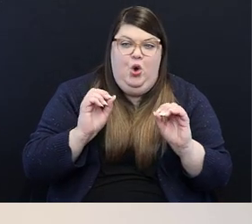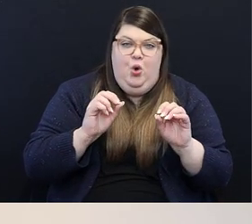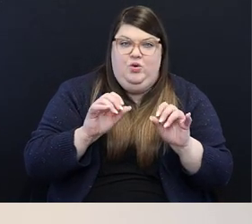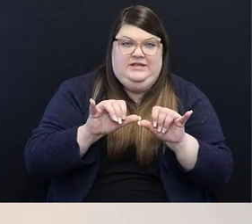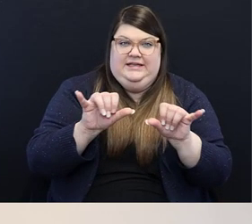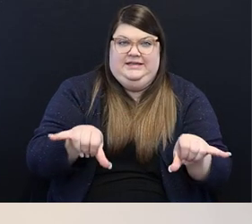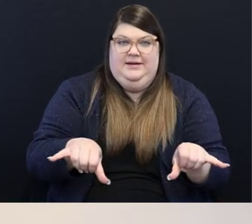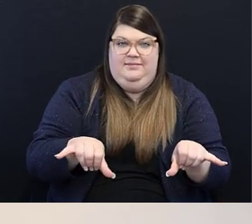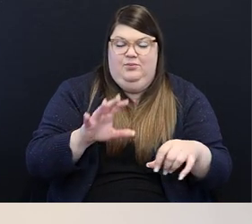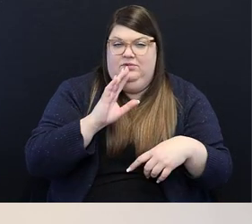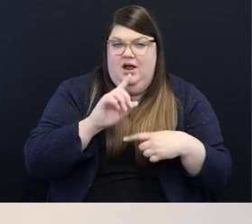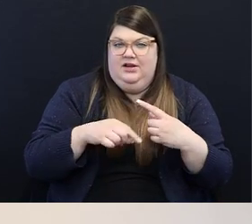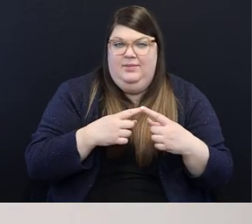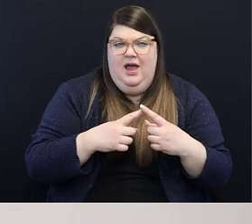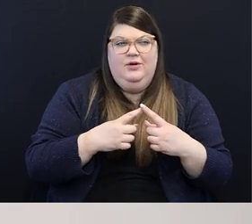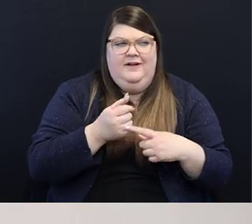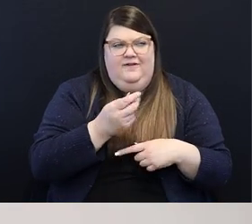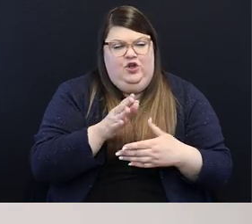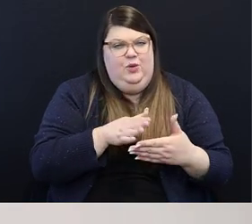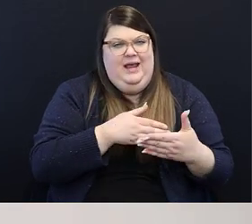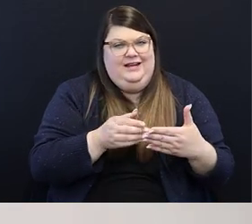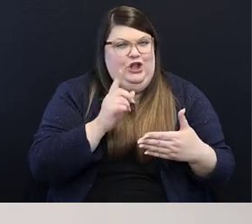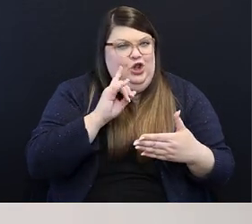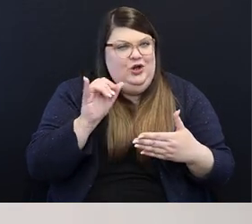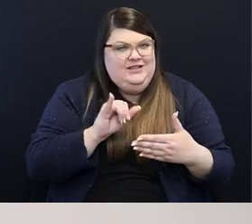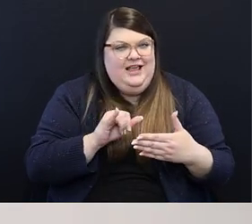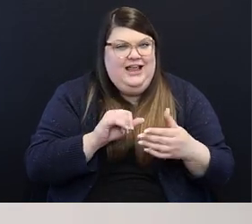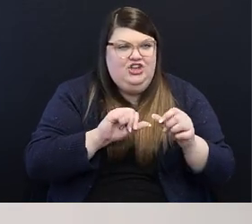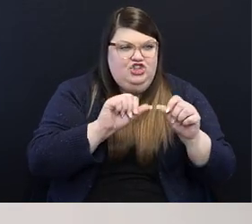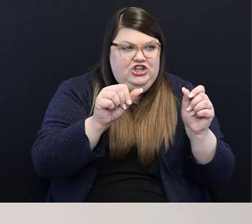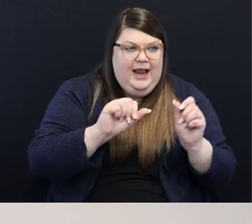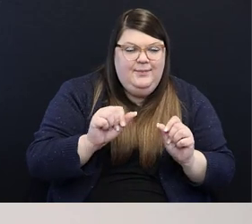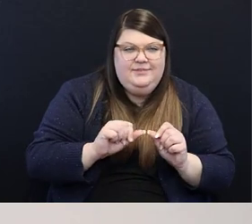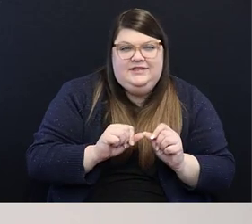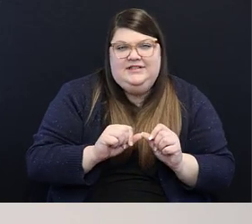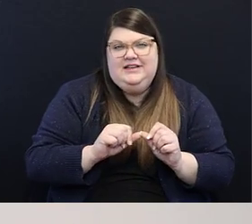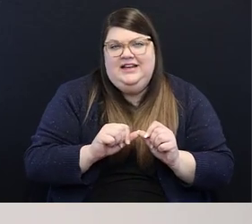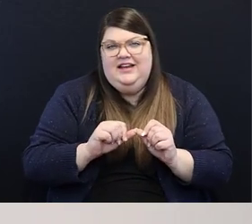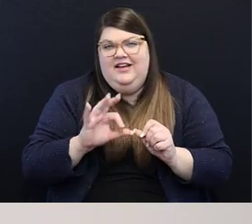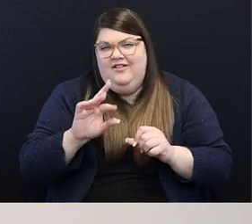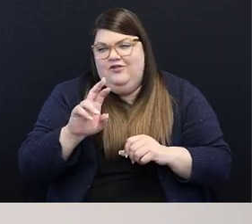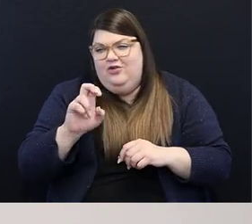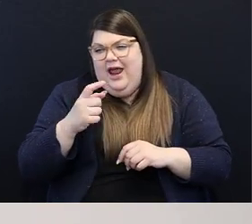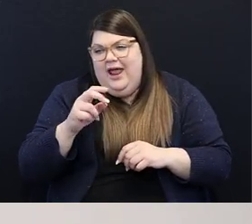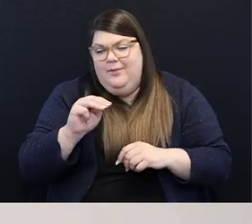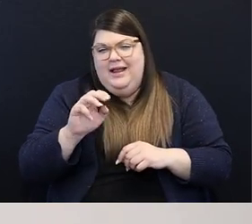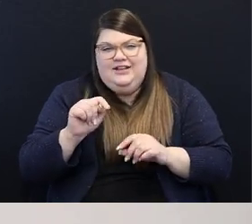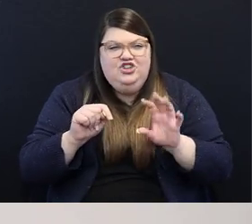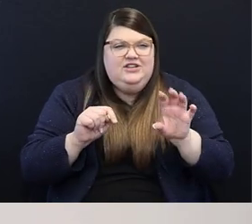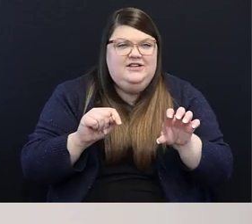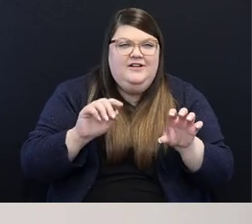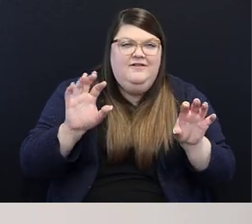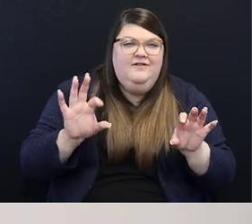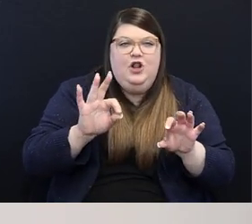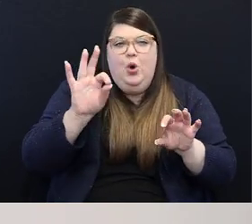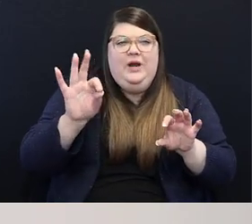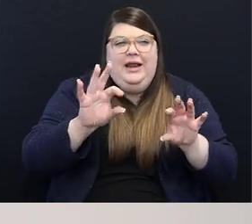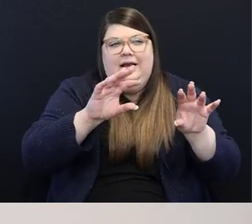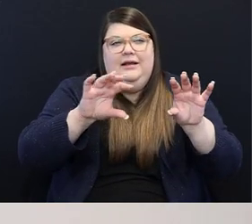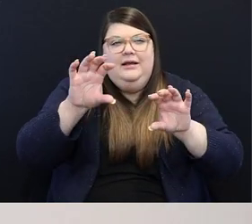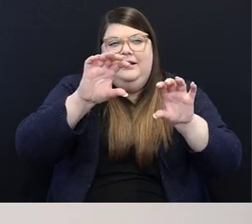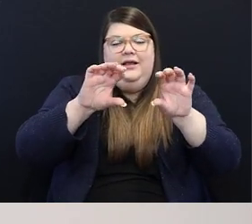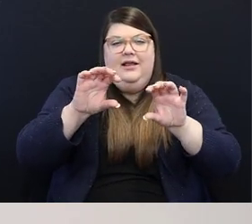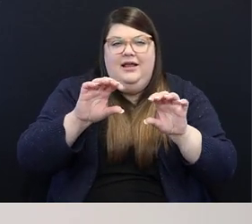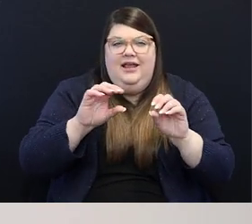paintings in the exhibition where it looks as if shapes are kind of shapes and fragments are kind of floating in space, and there's nothing that's necessarily